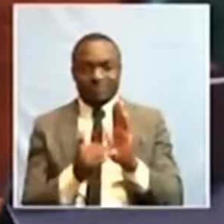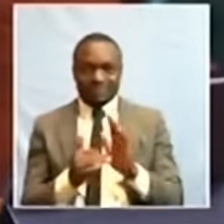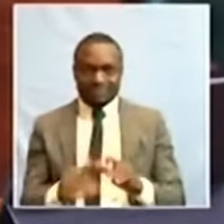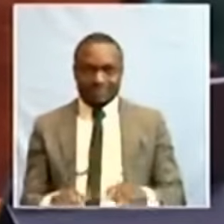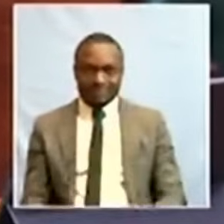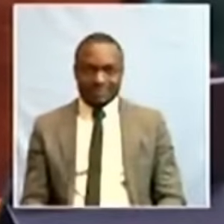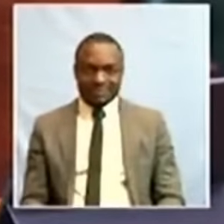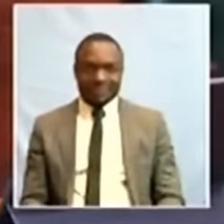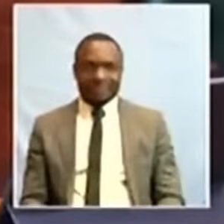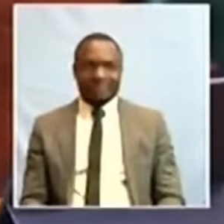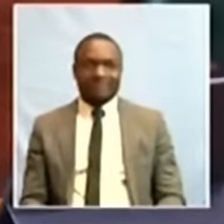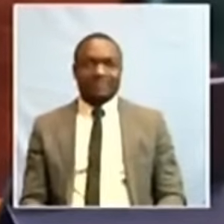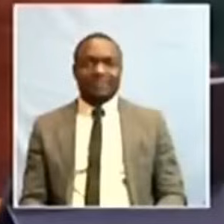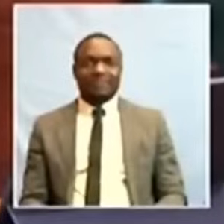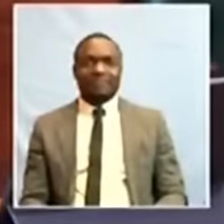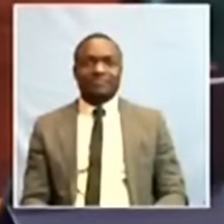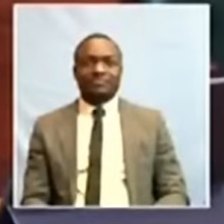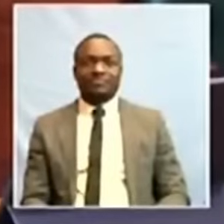And